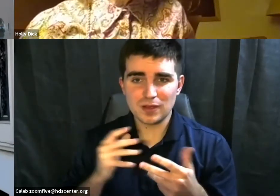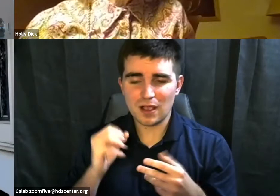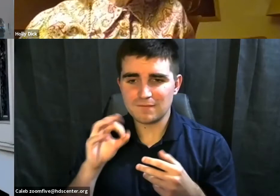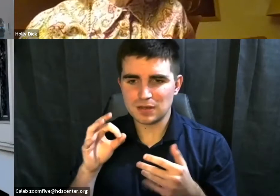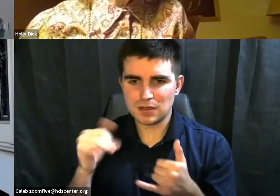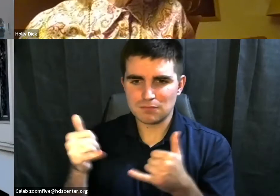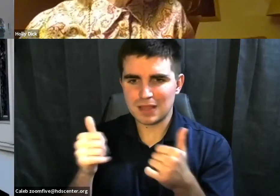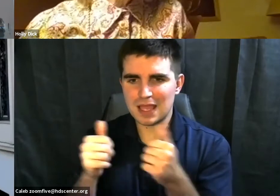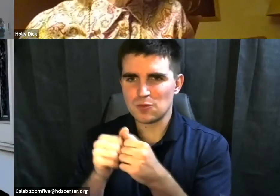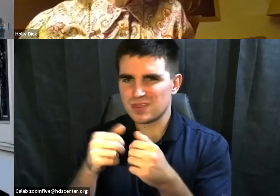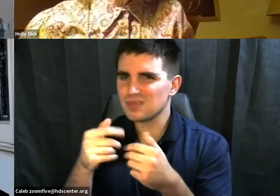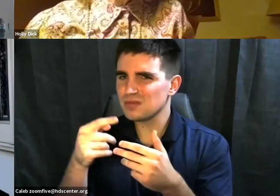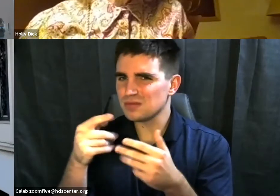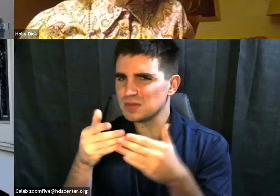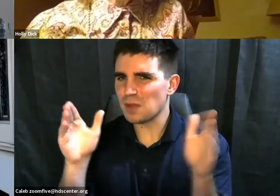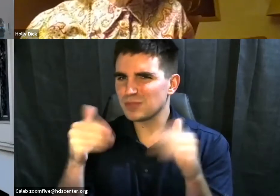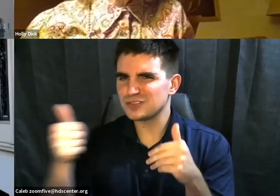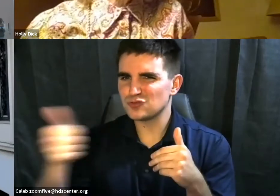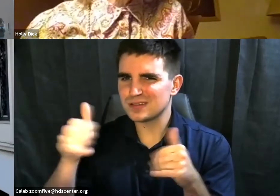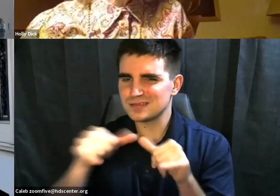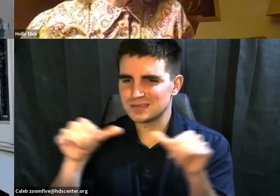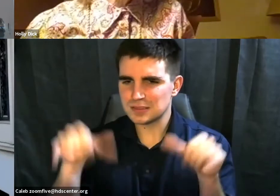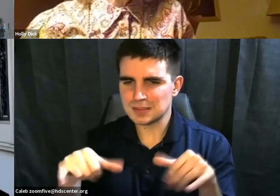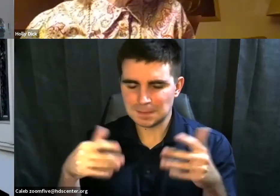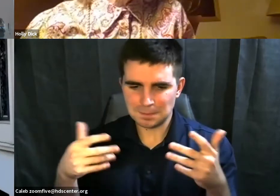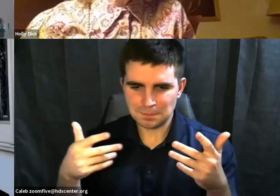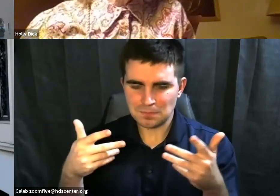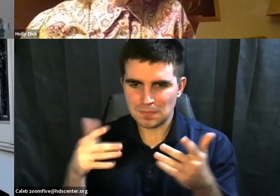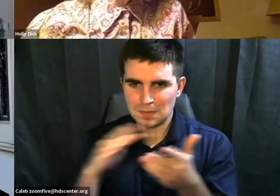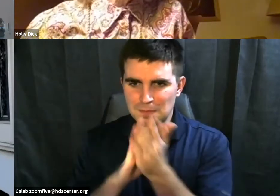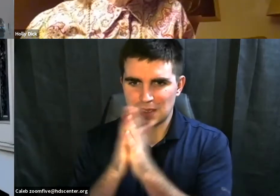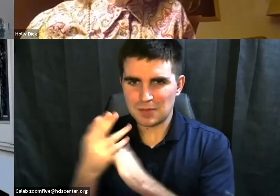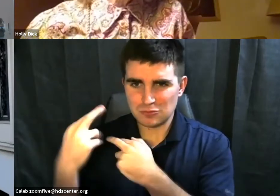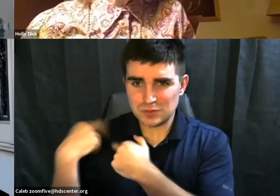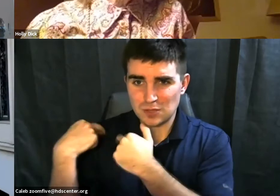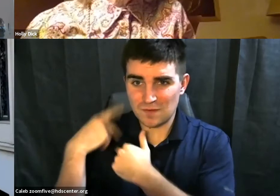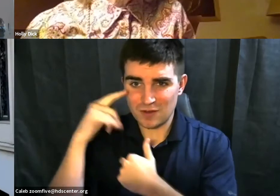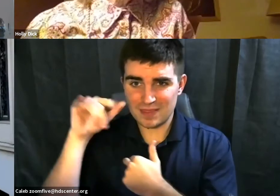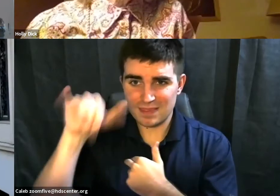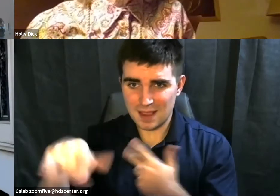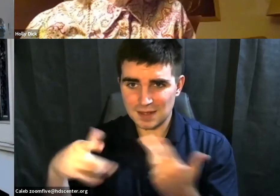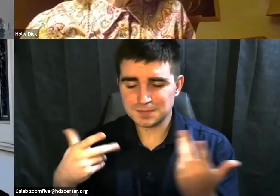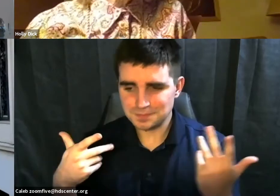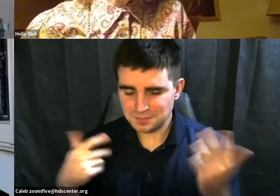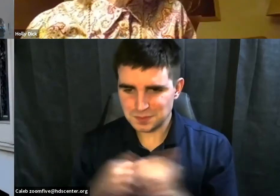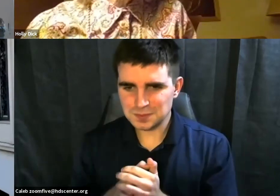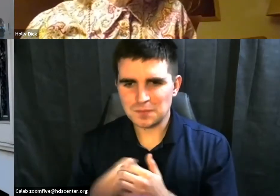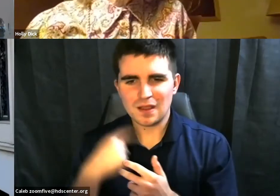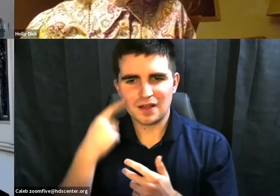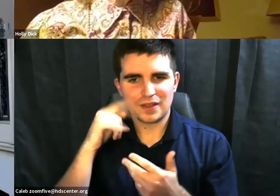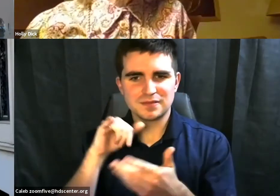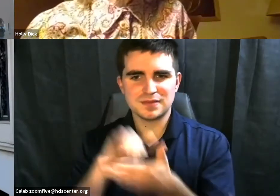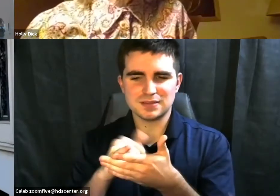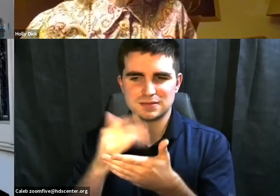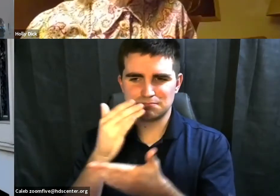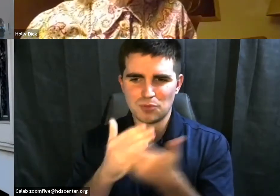public transit system and becoming responsible for it. And I think that that's partly